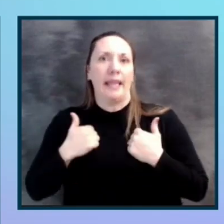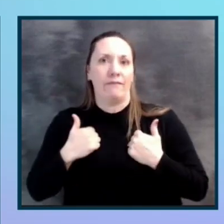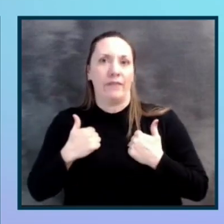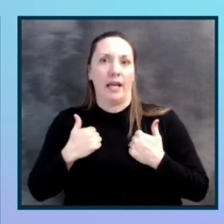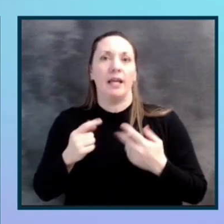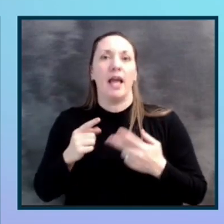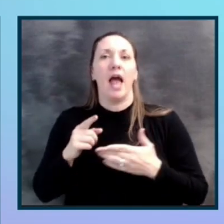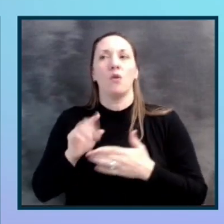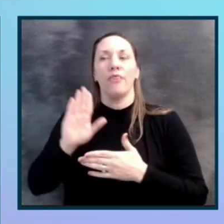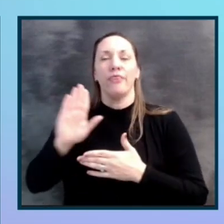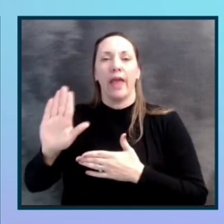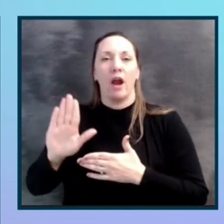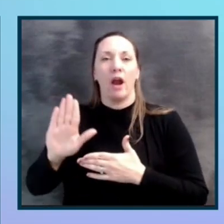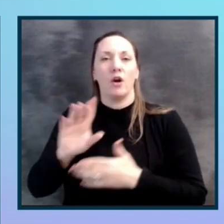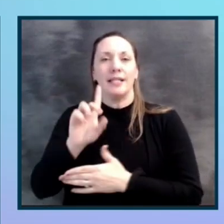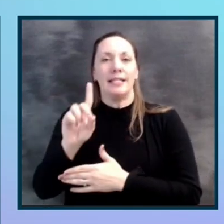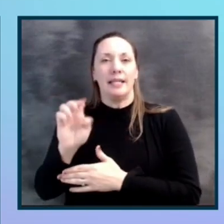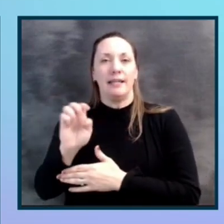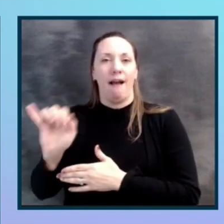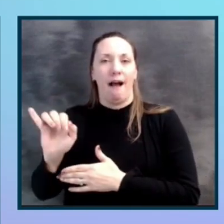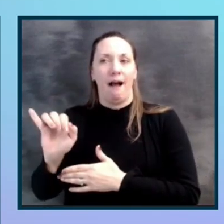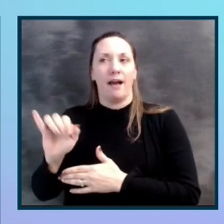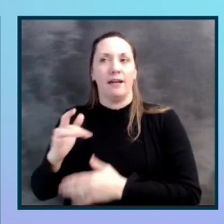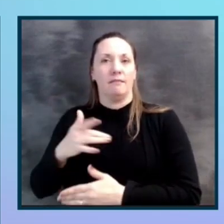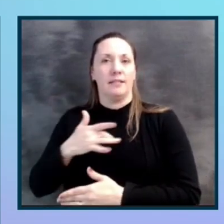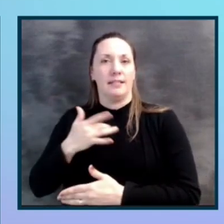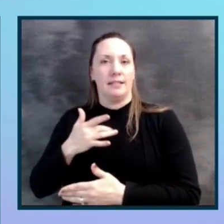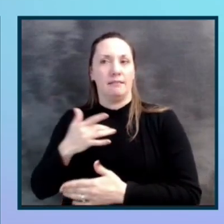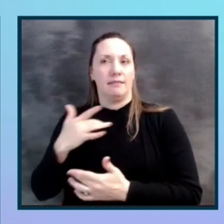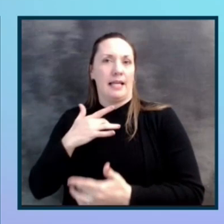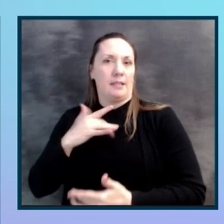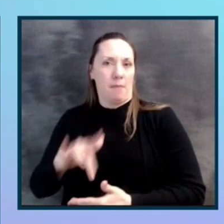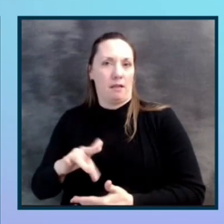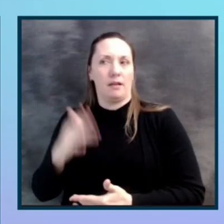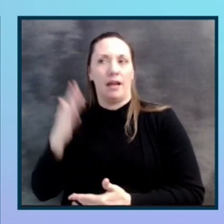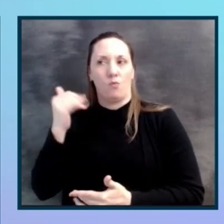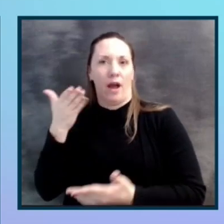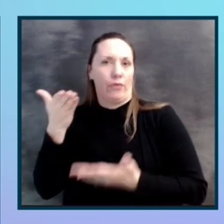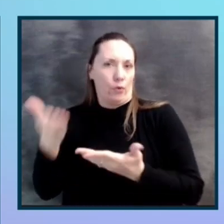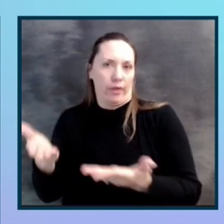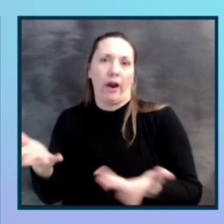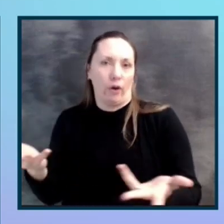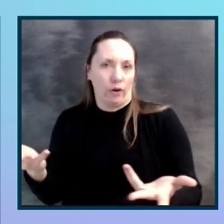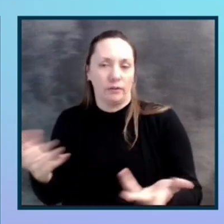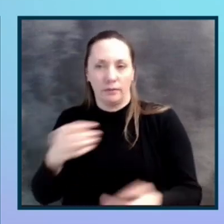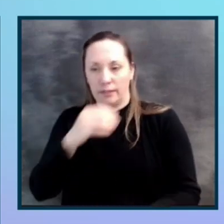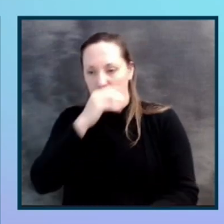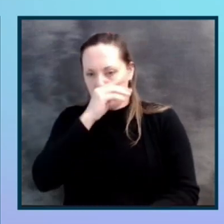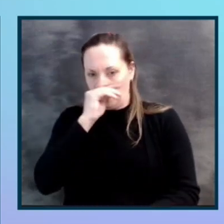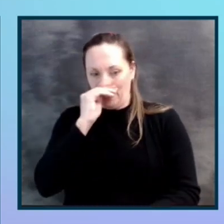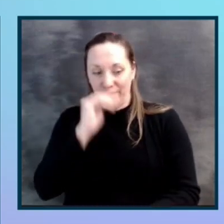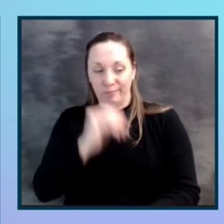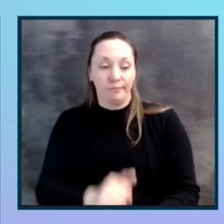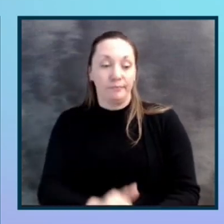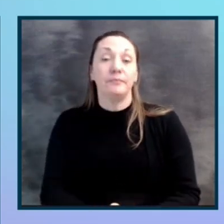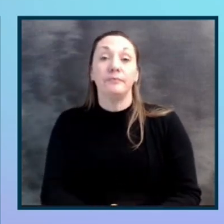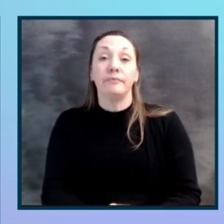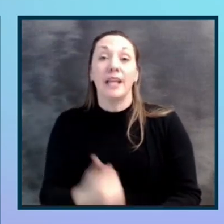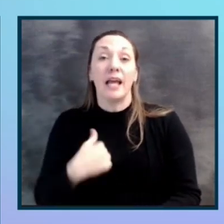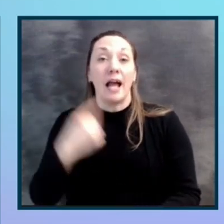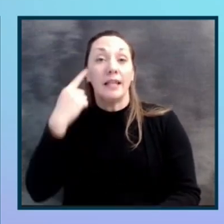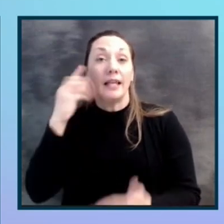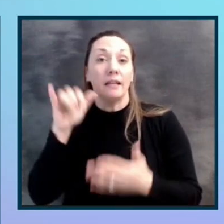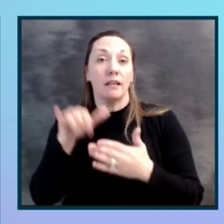their particular DEI sensibilities are and why they're there in the first place. And I think